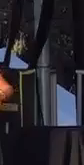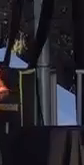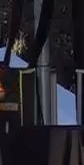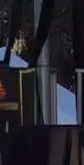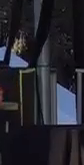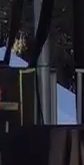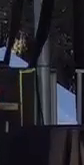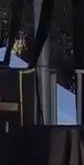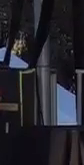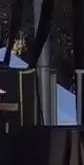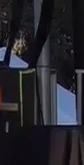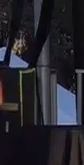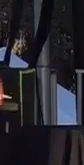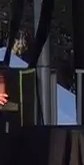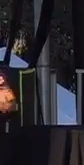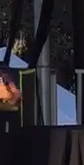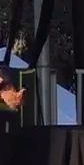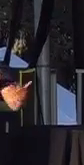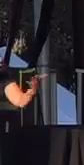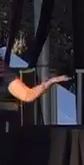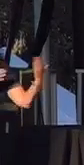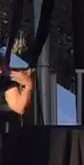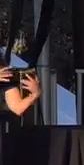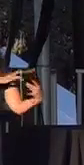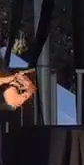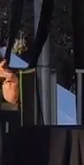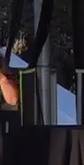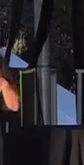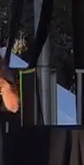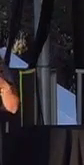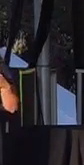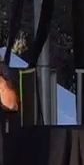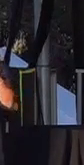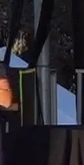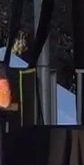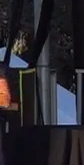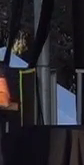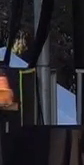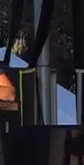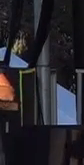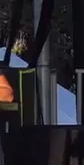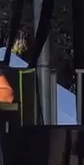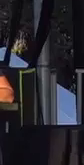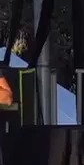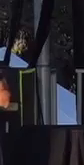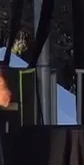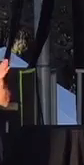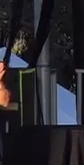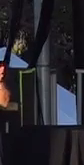be one to bring more folks in, even once you are inside.